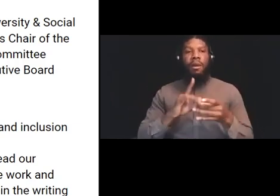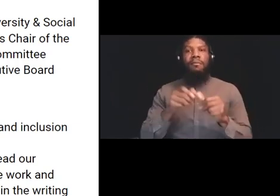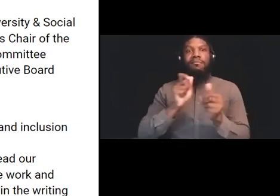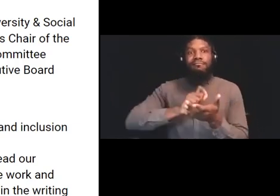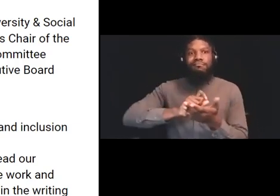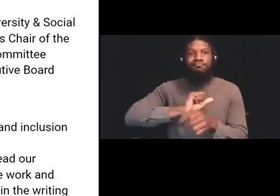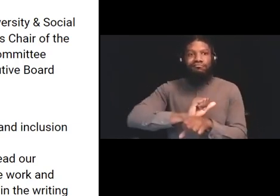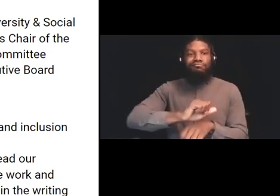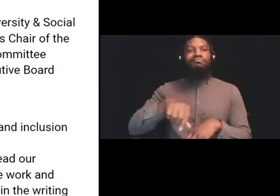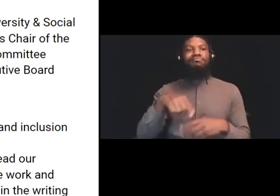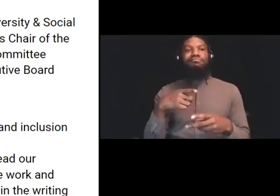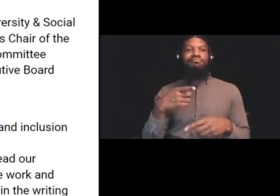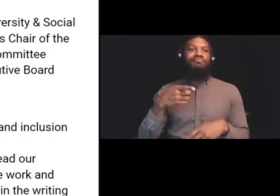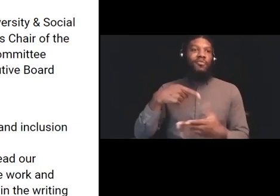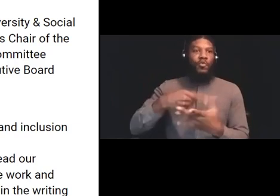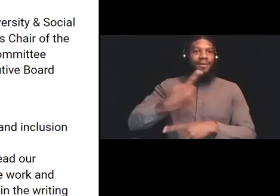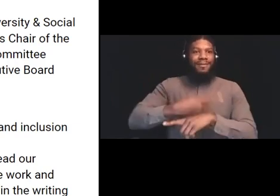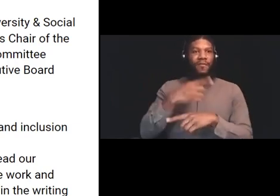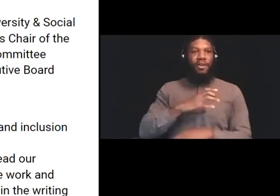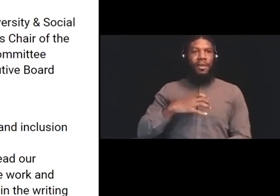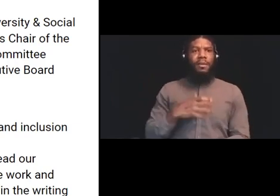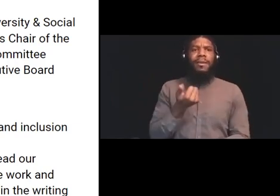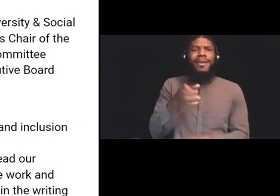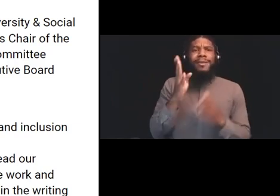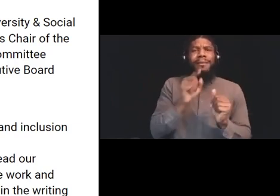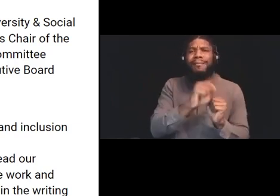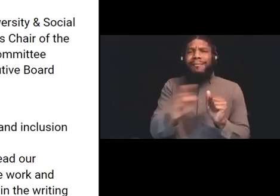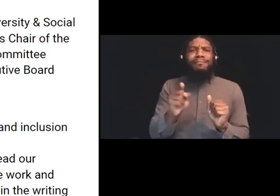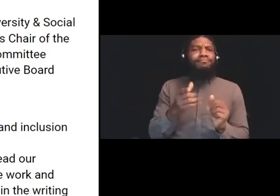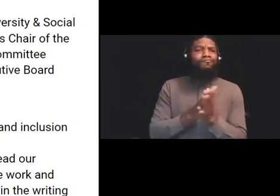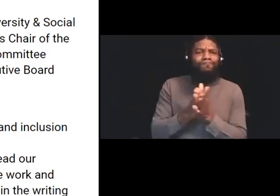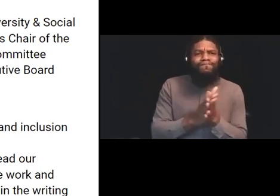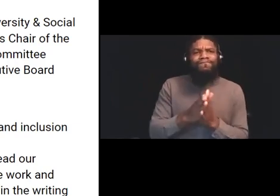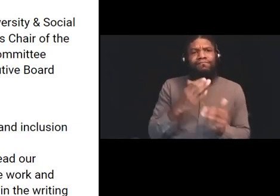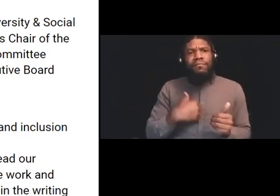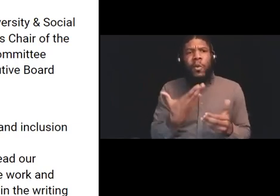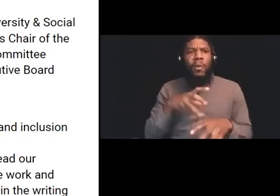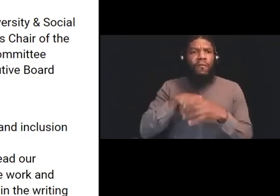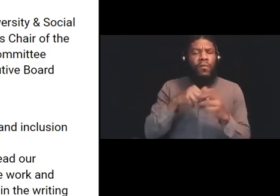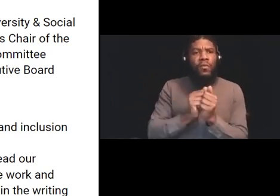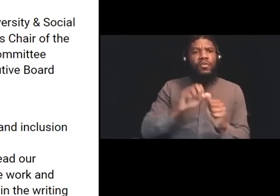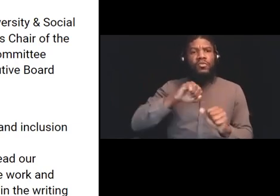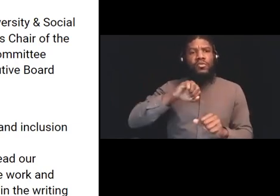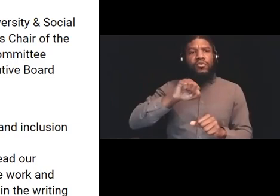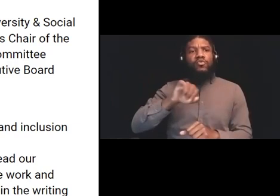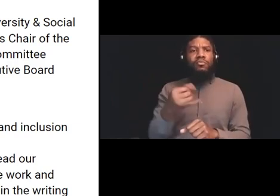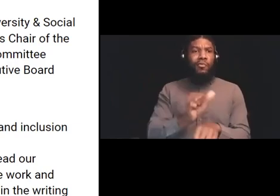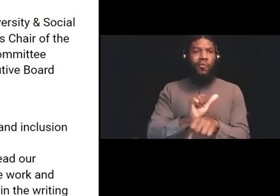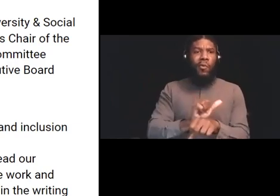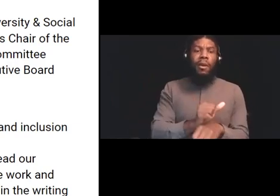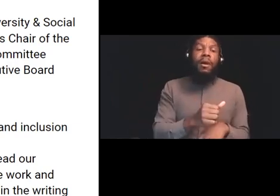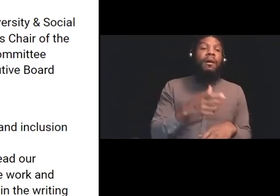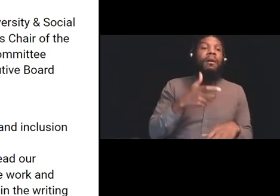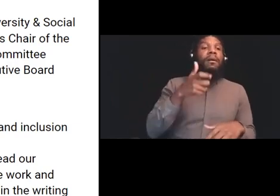committee. Anyone who possesses a passion for social justice work, including but definitely not limited to